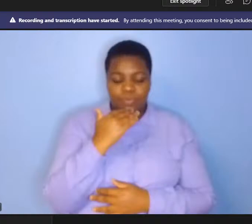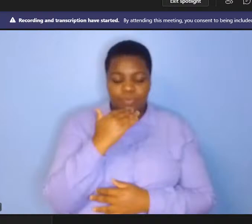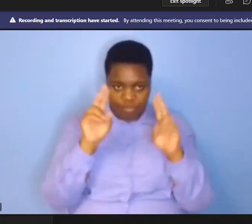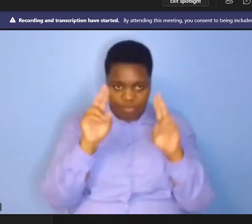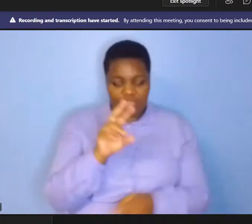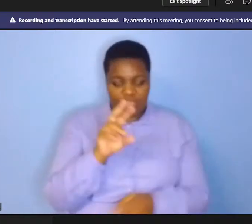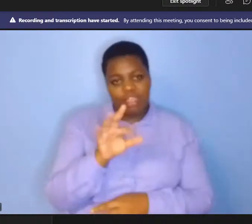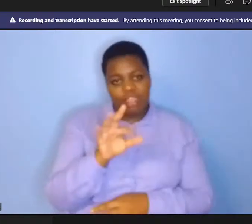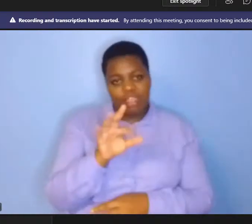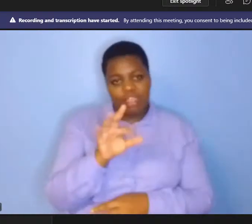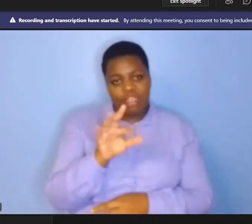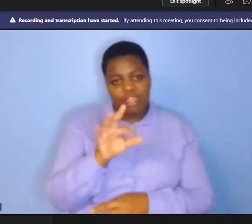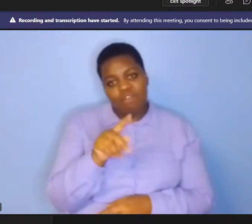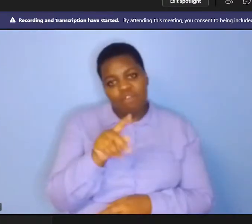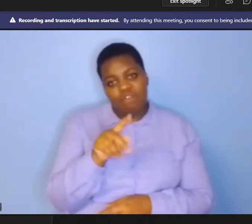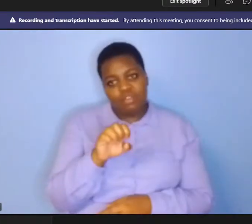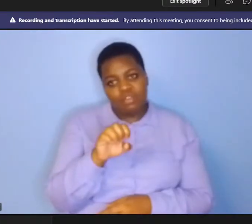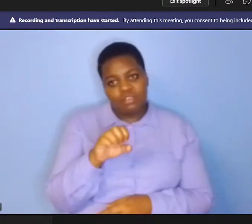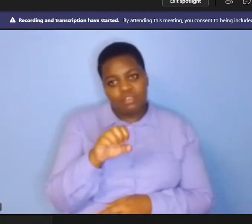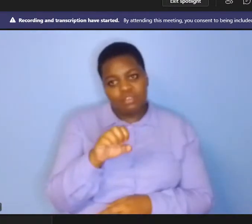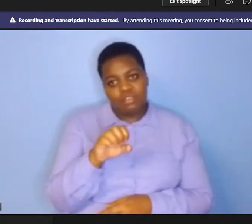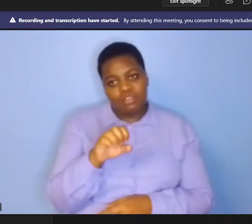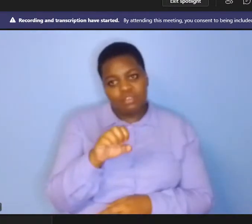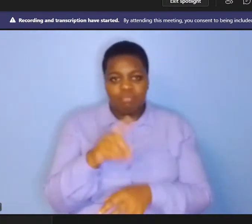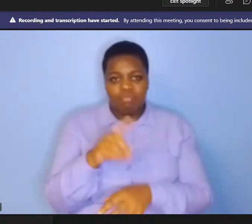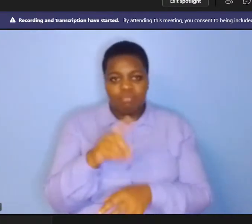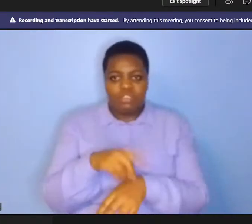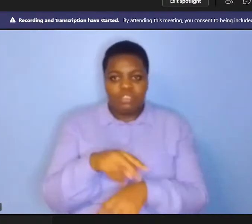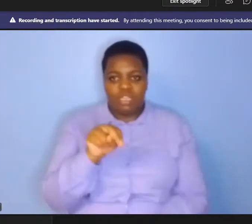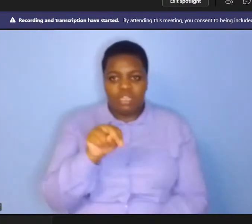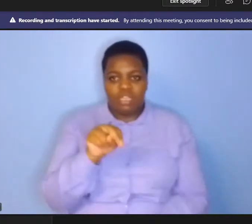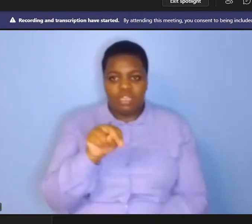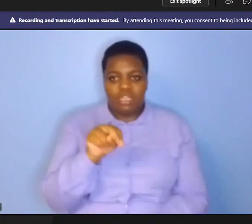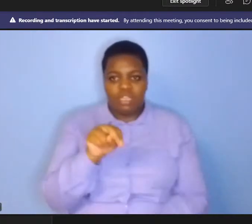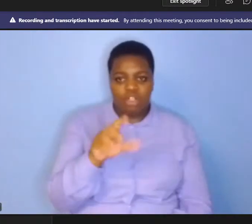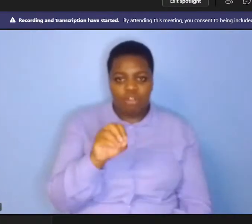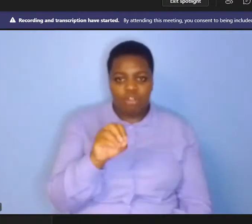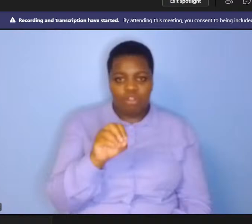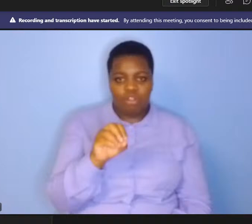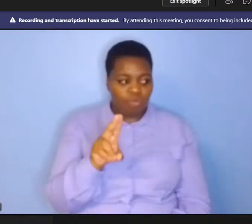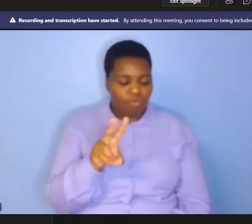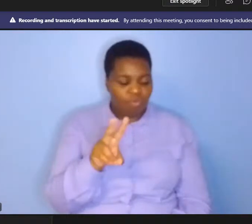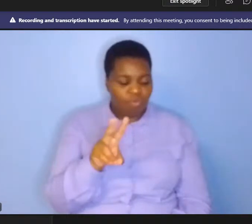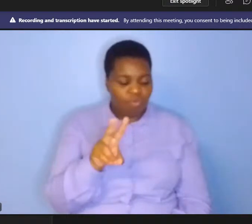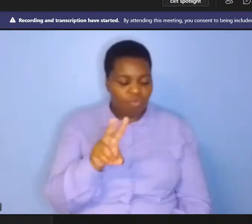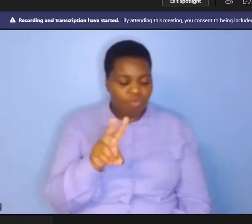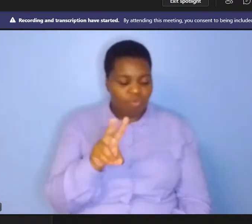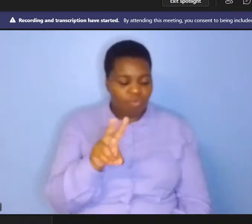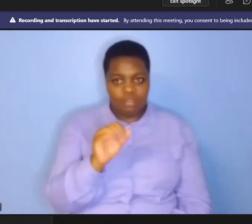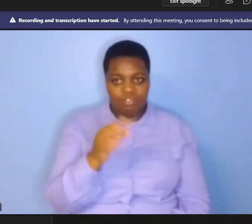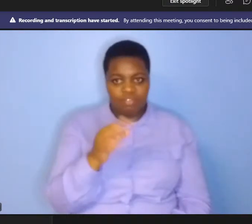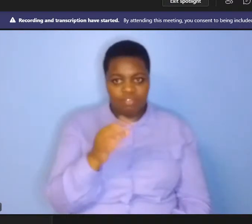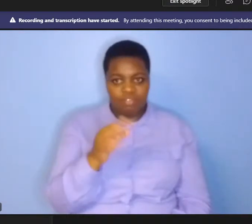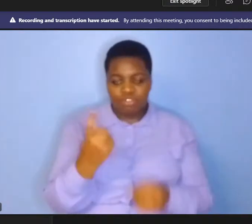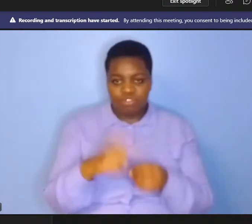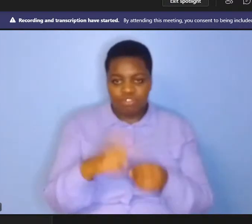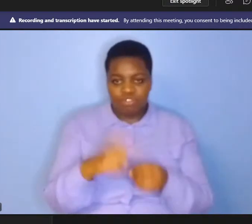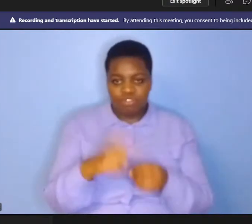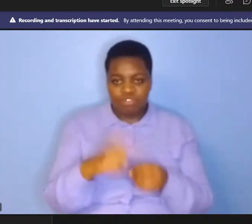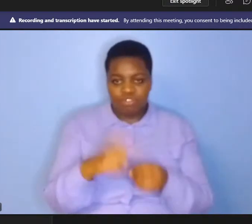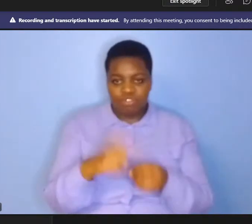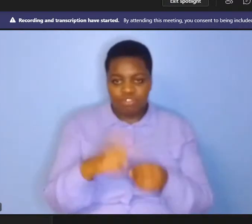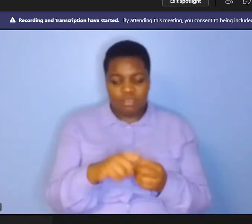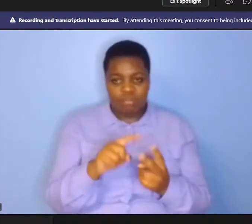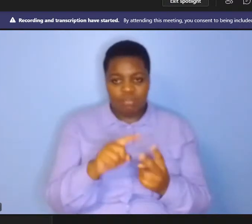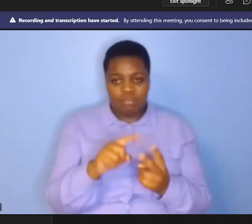Hare, Advocate Seti and Dr. Ndlovu. Can I just get an indication whether we are joined by these